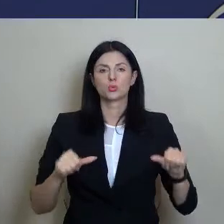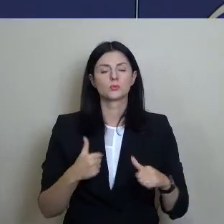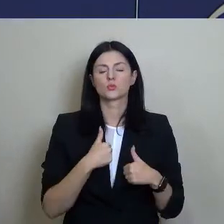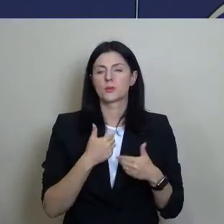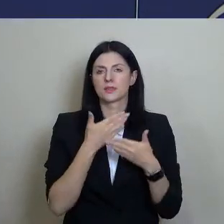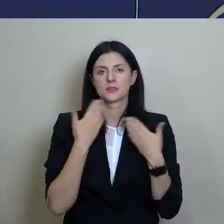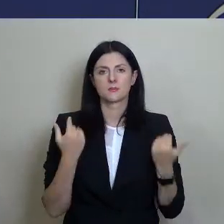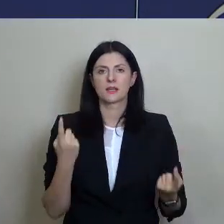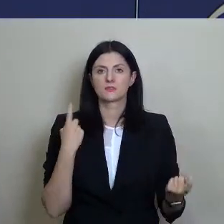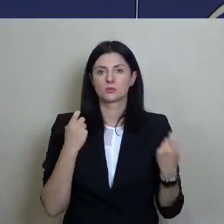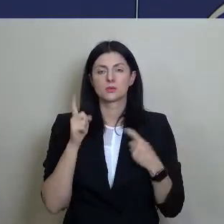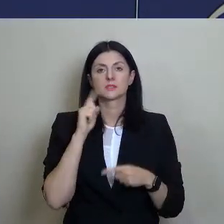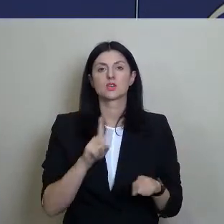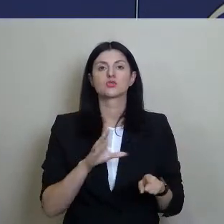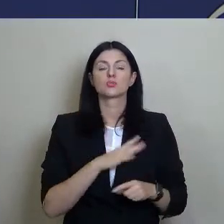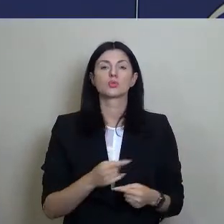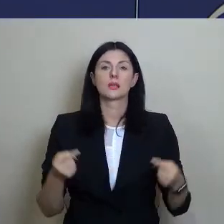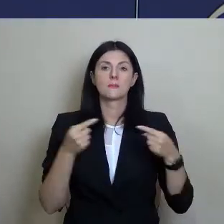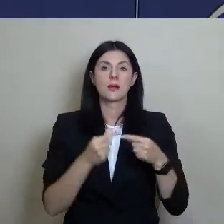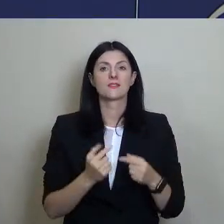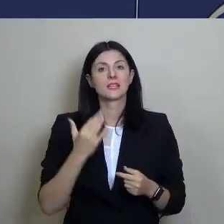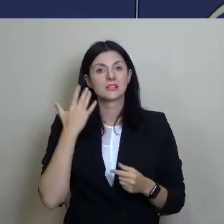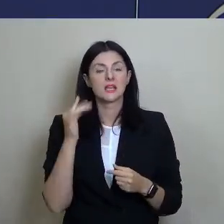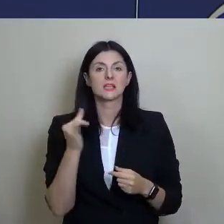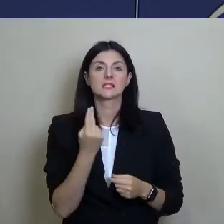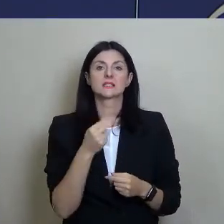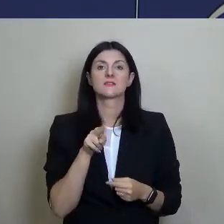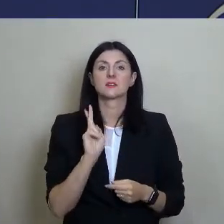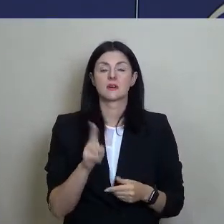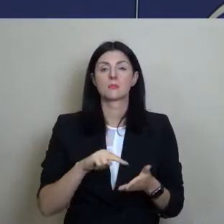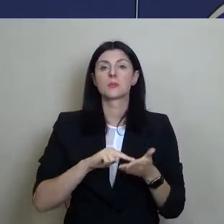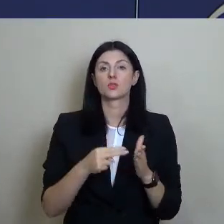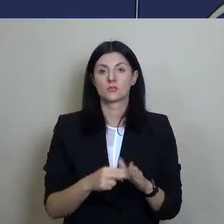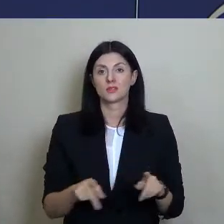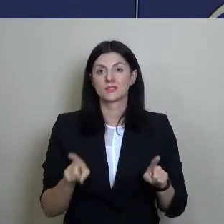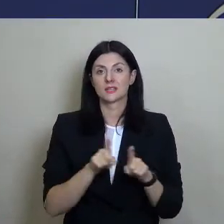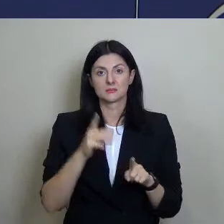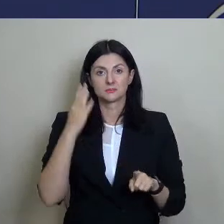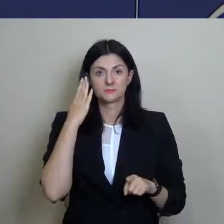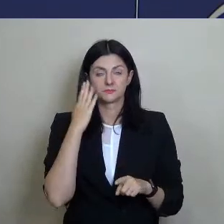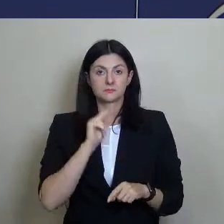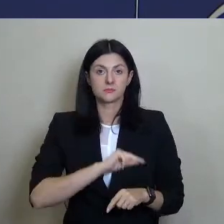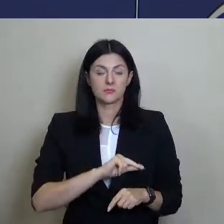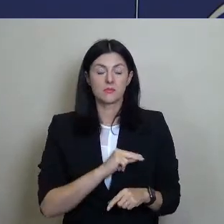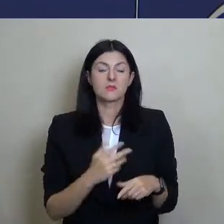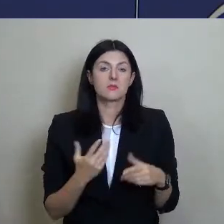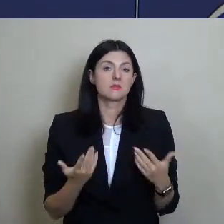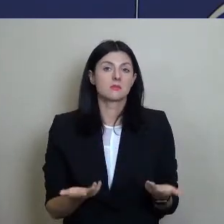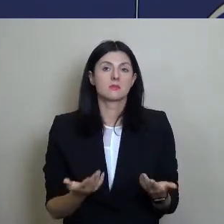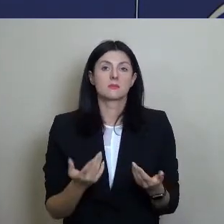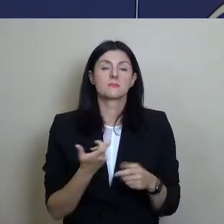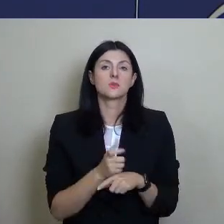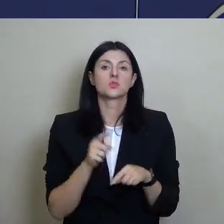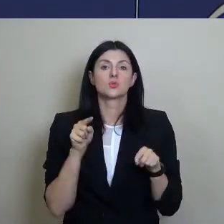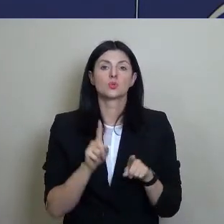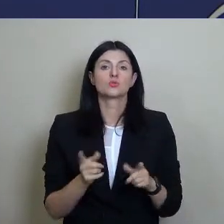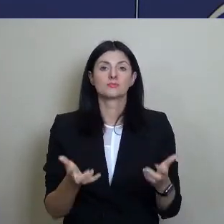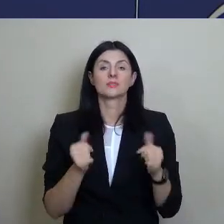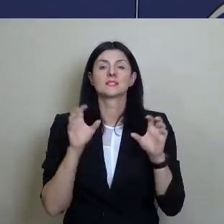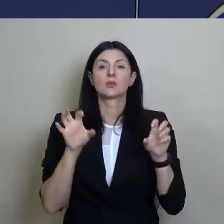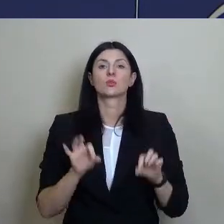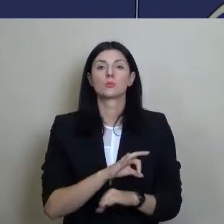the CEC is concerned, I don't have any information. I know that there were some ideas, and the CEC was planning to develop these